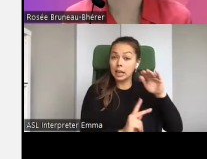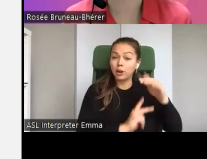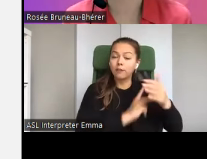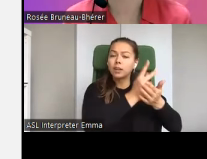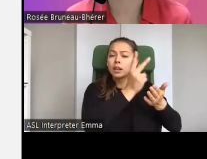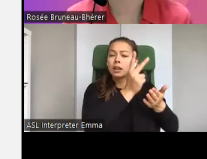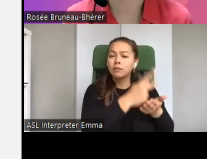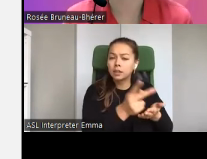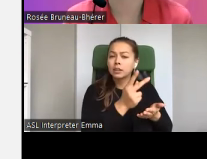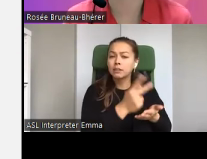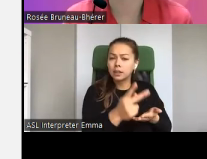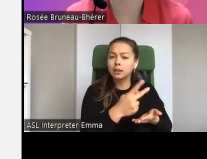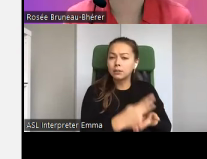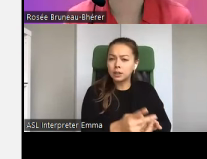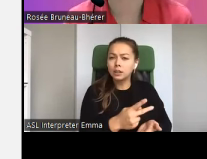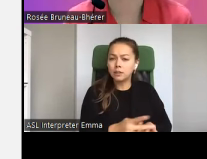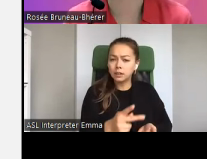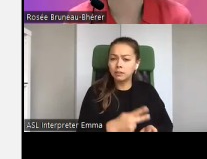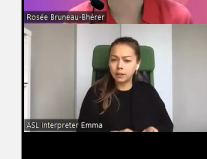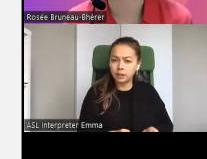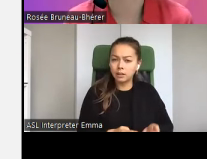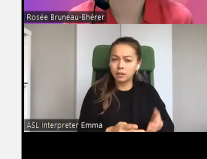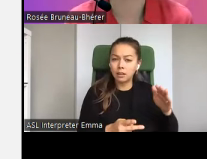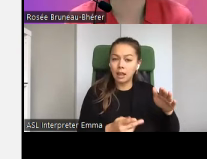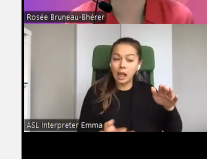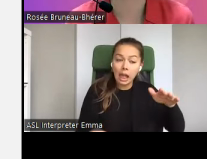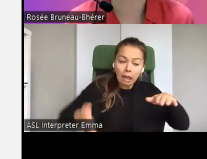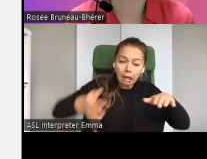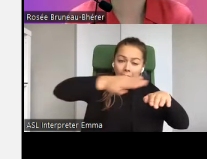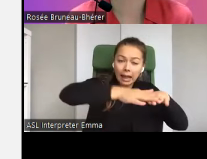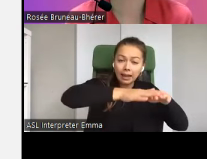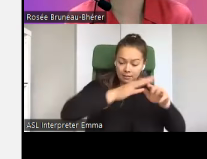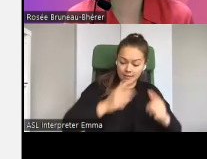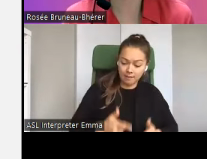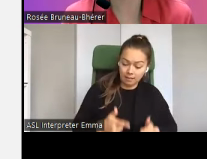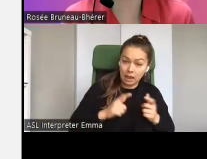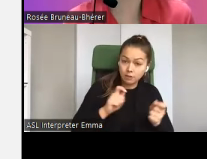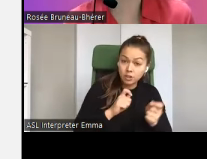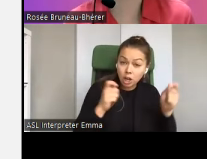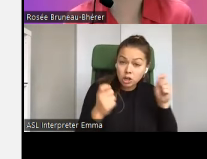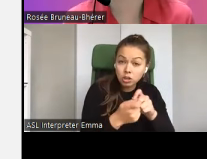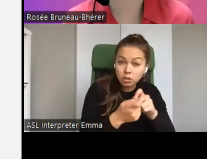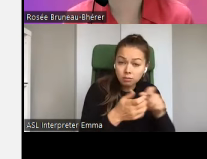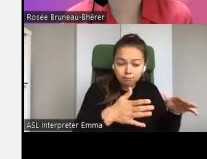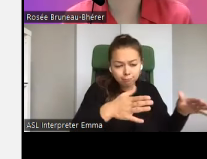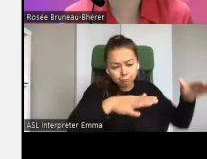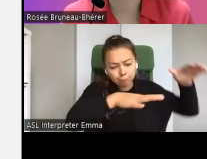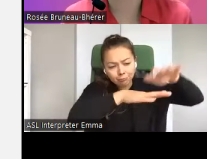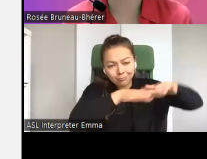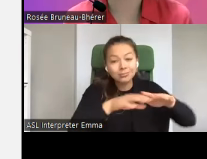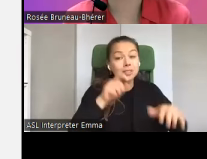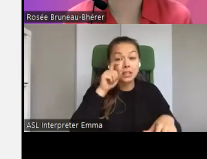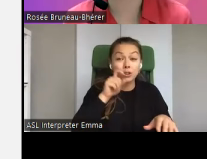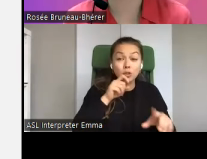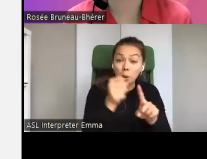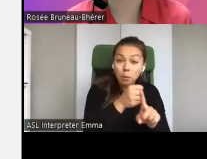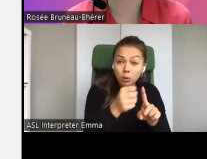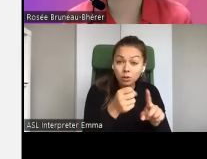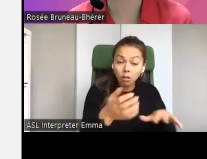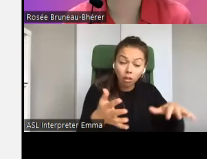you put on top of that his life changes, the sexual abuse. He's really not ready to learn academically. We also know